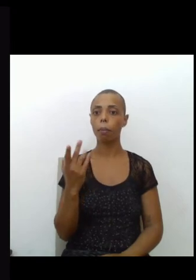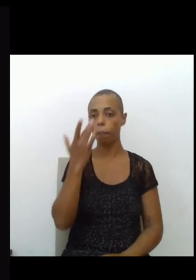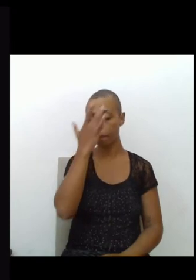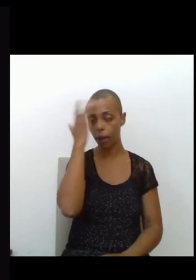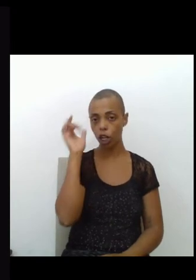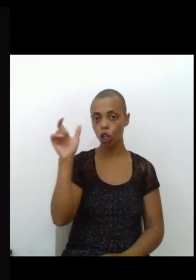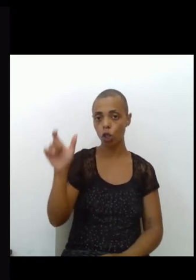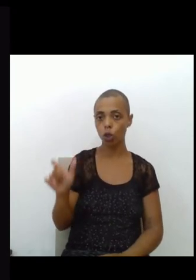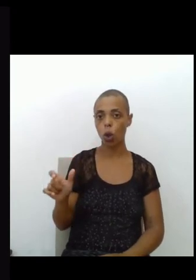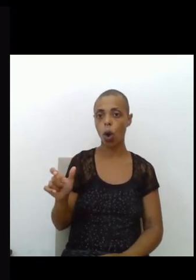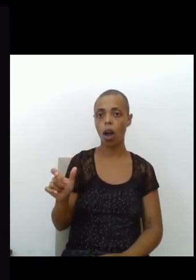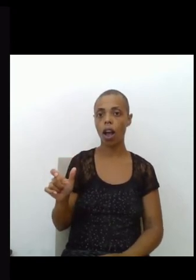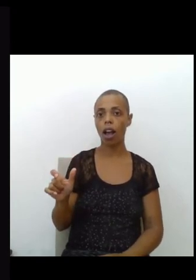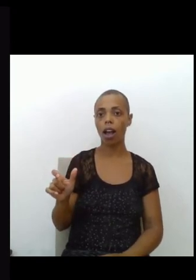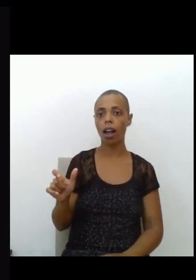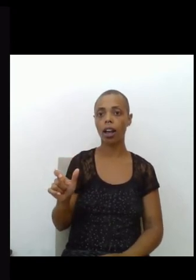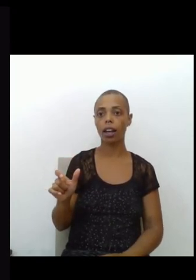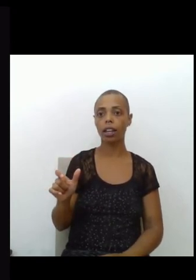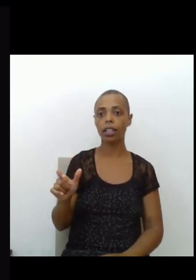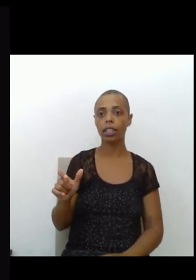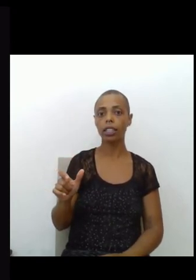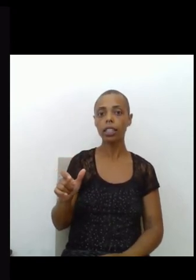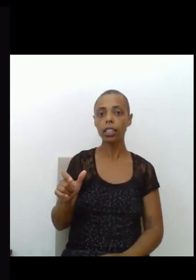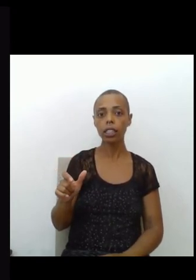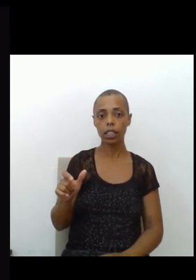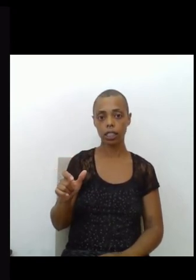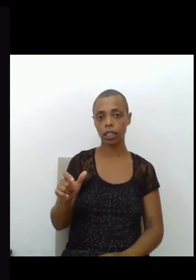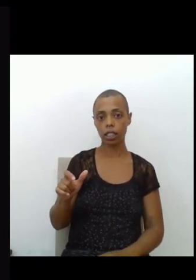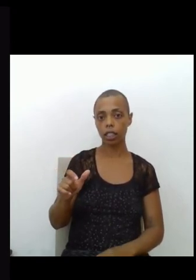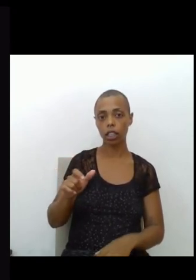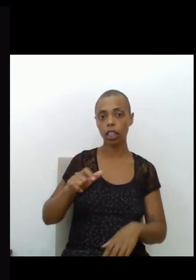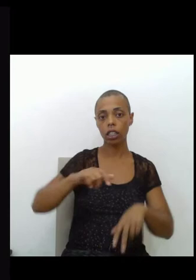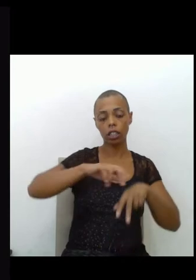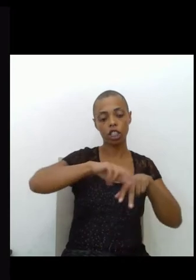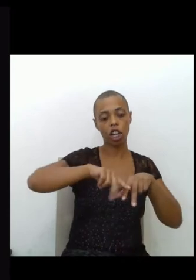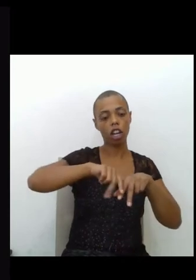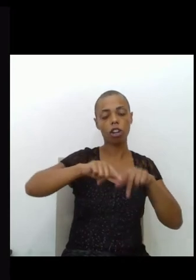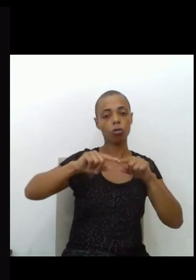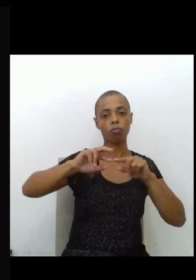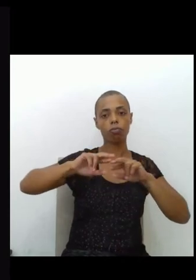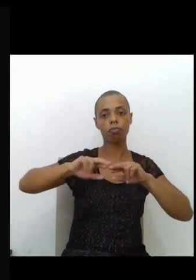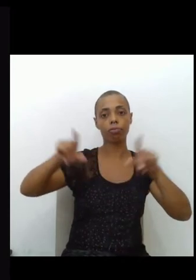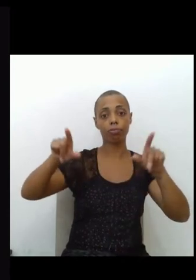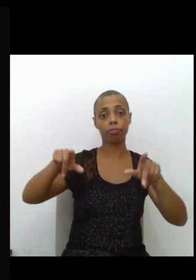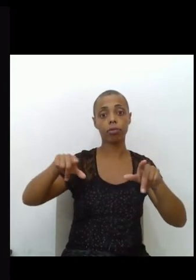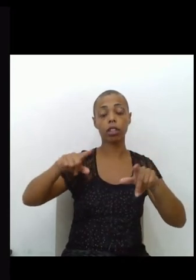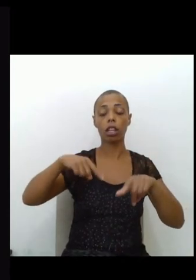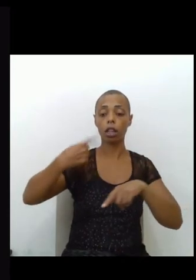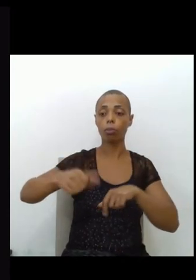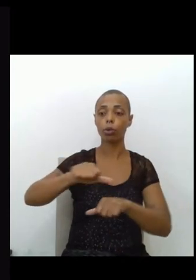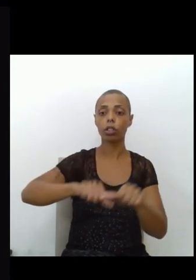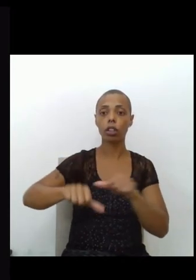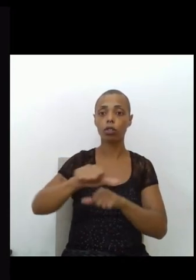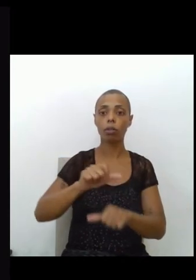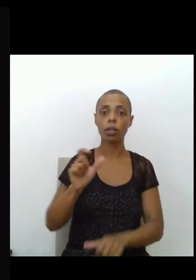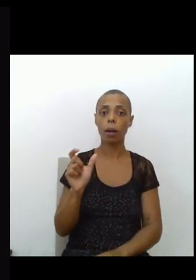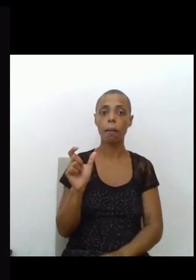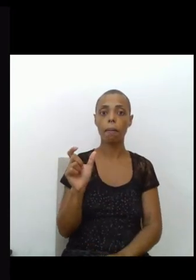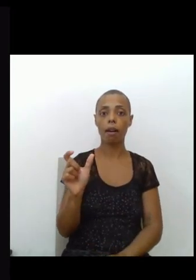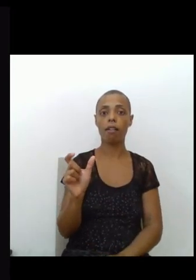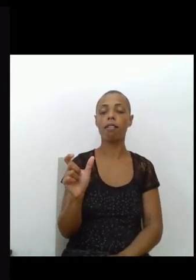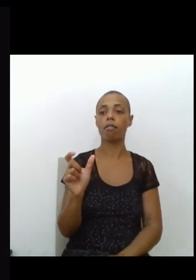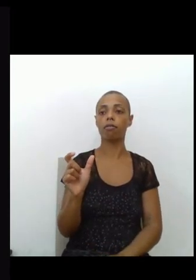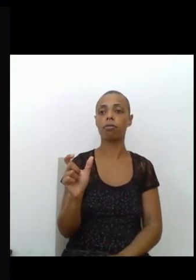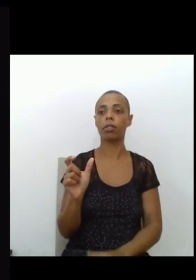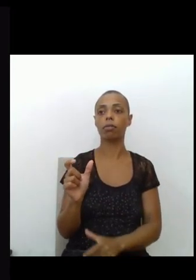and it became a language that is used I mean that is known within those circles and actually the circles but of course